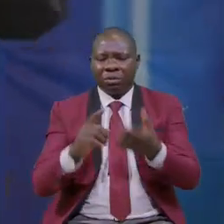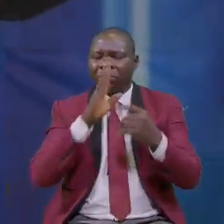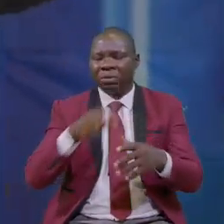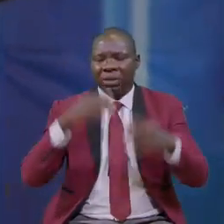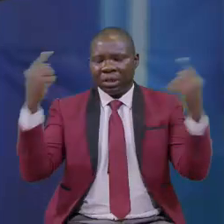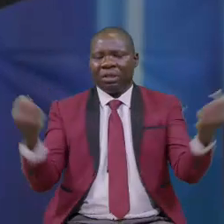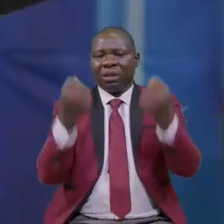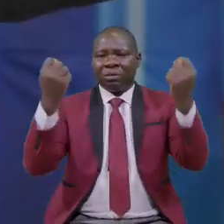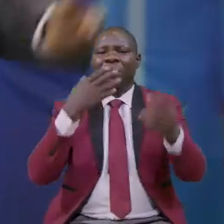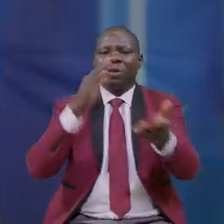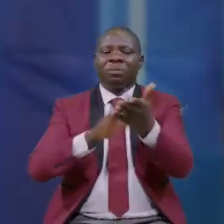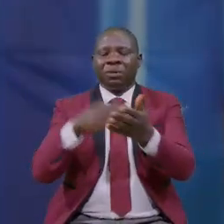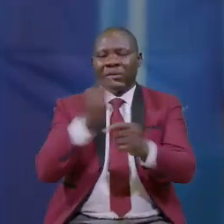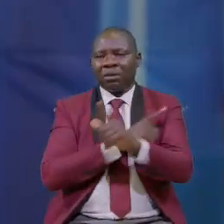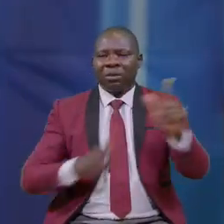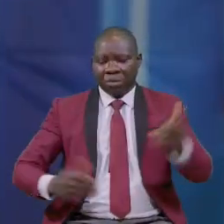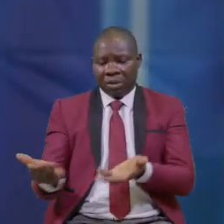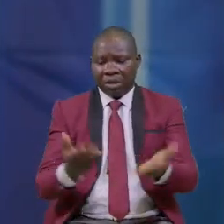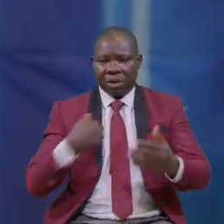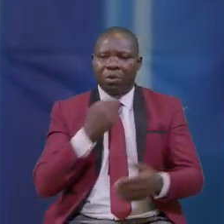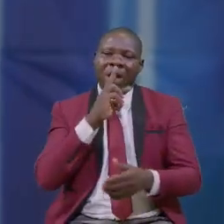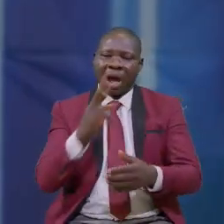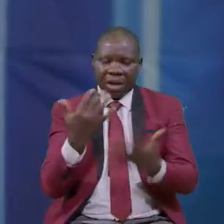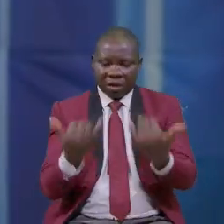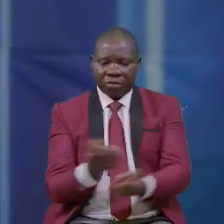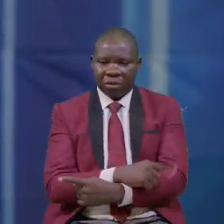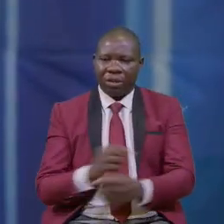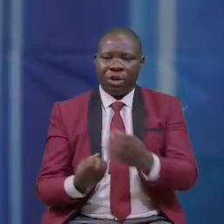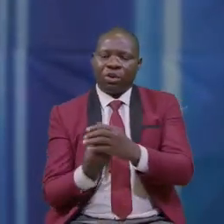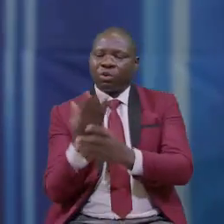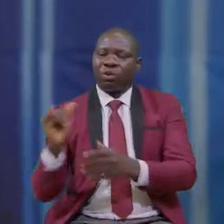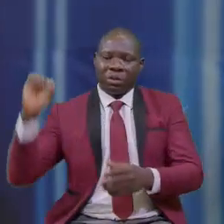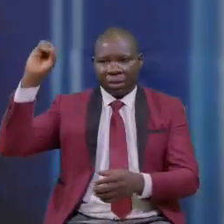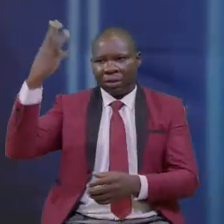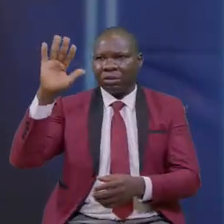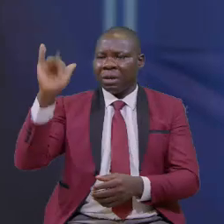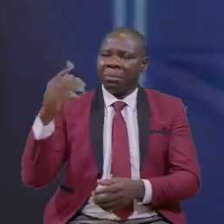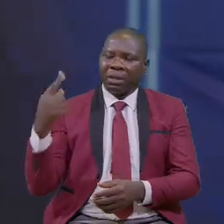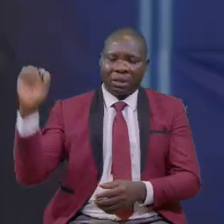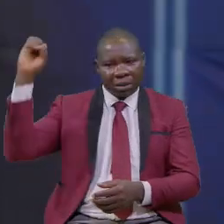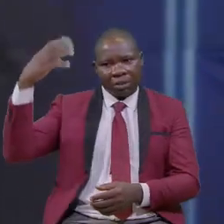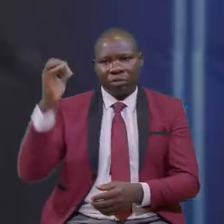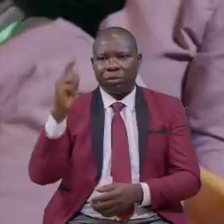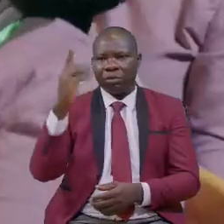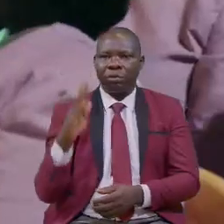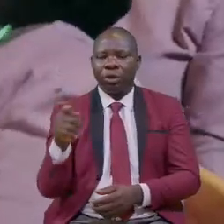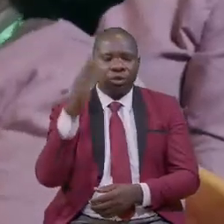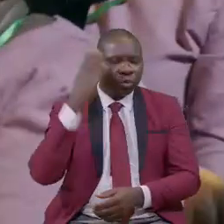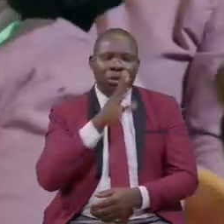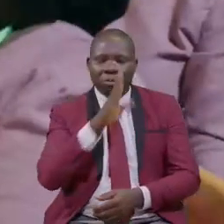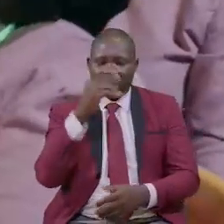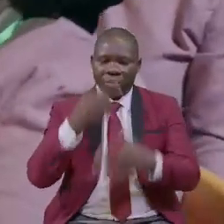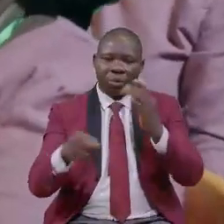Lord, here we are today, growing grace. By the grace of God, you are what you are.